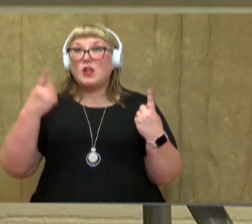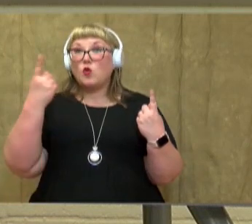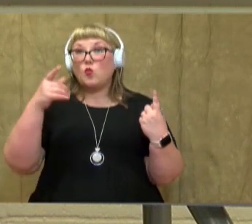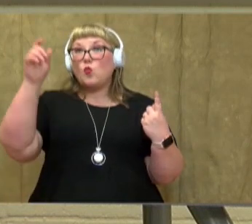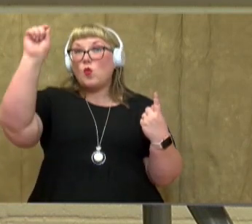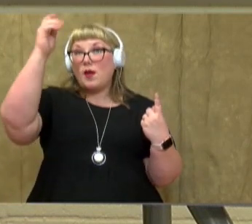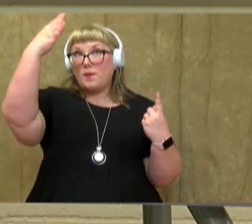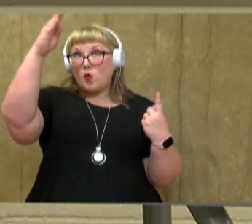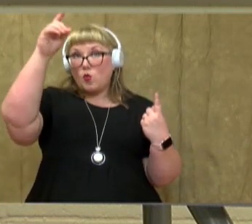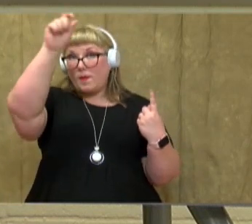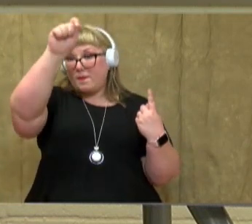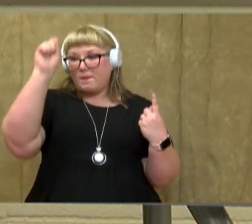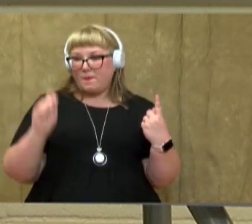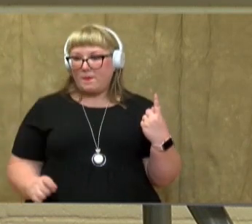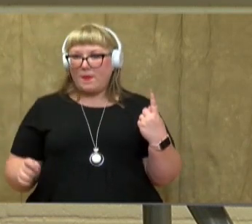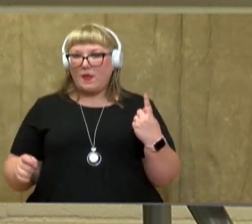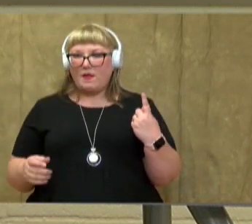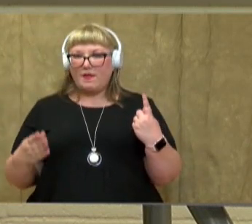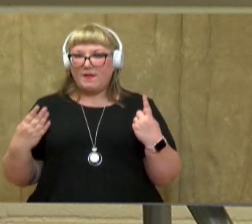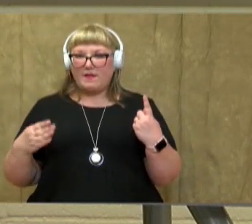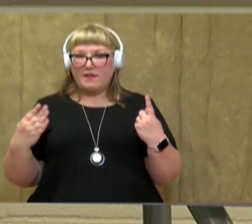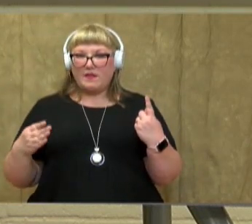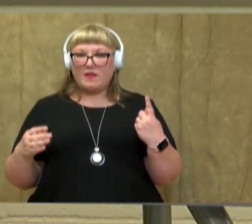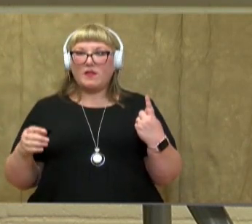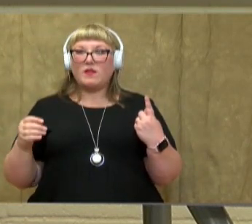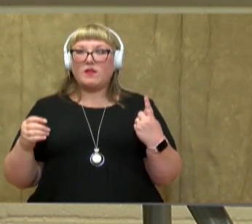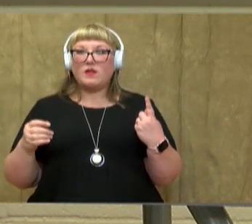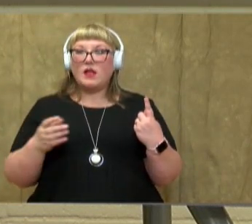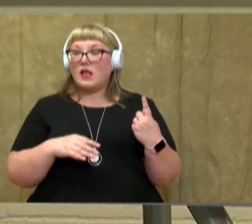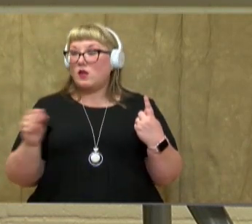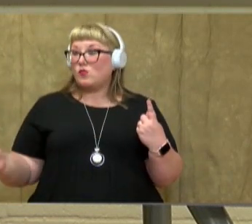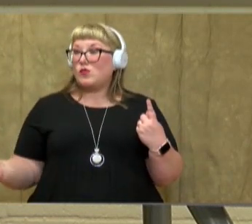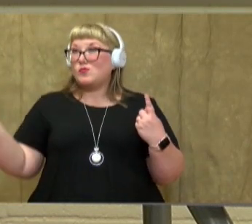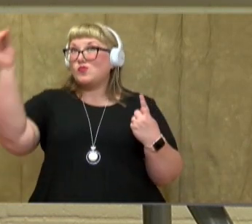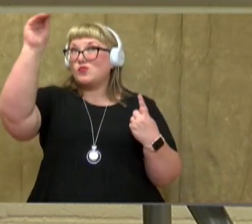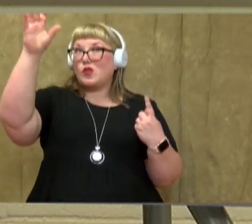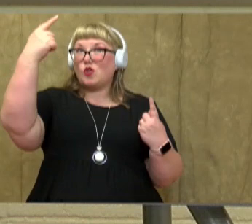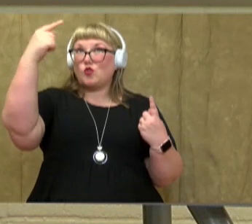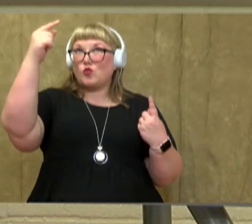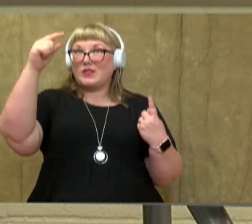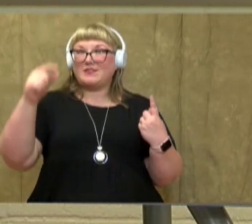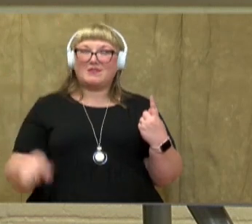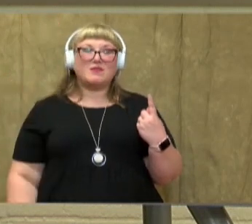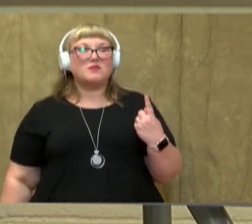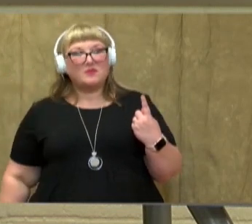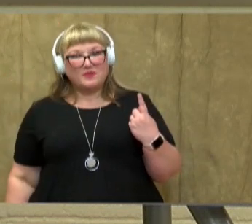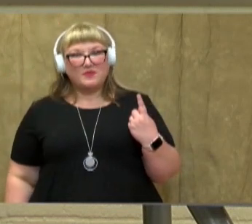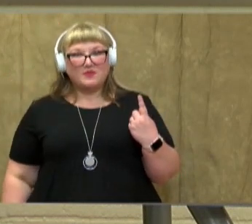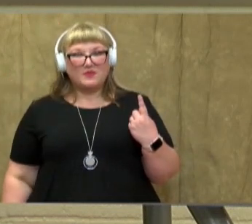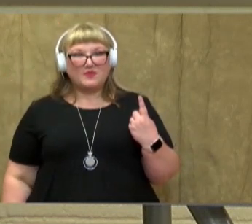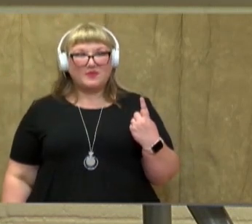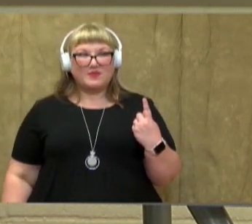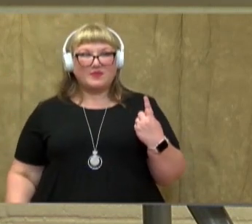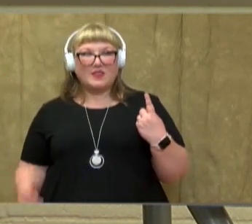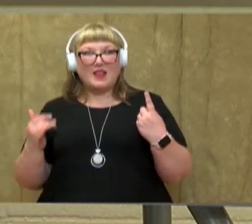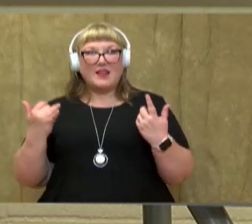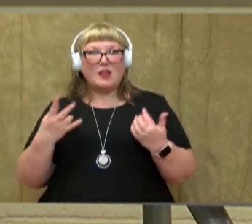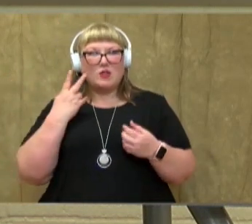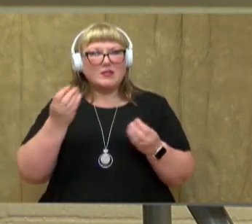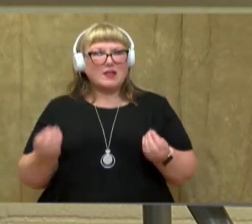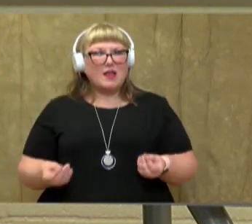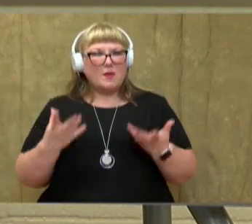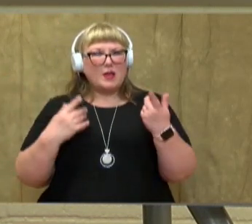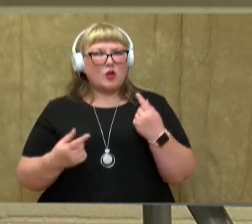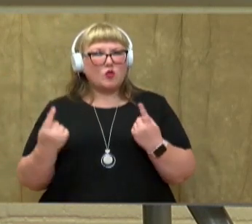We're going to take 1 away from the blue since we moved him to the green and put a green up. Now let's see how many are in our